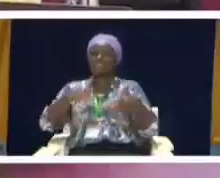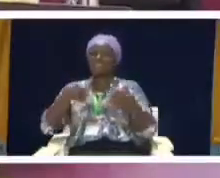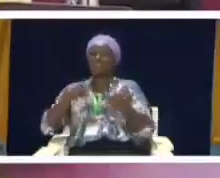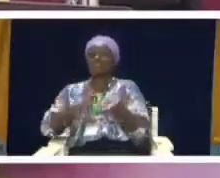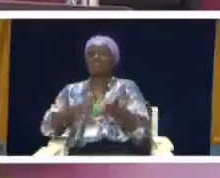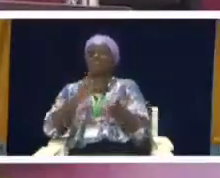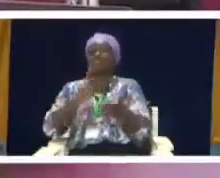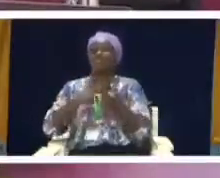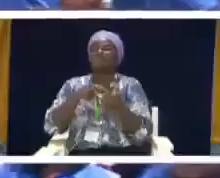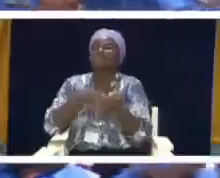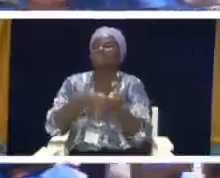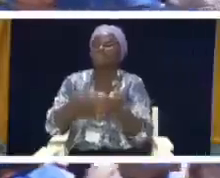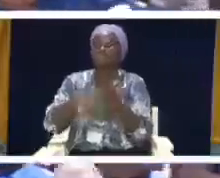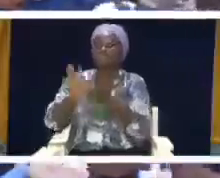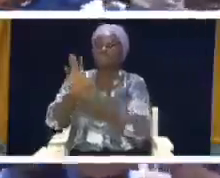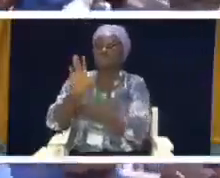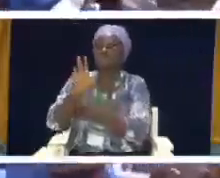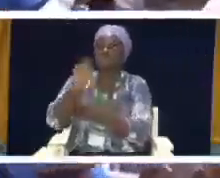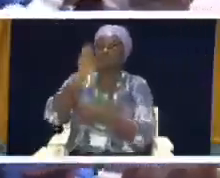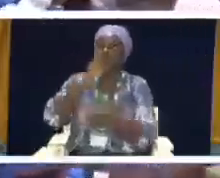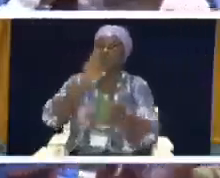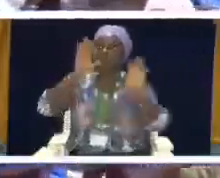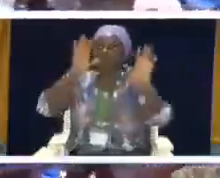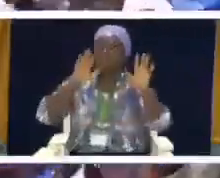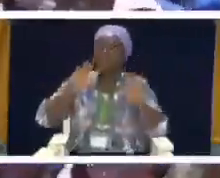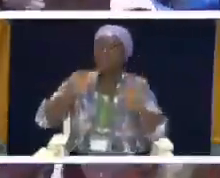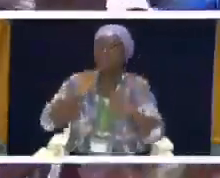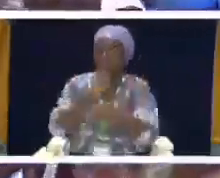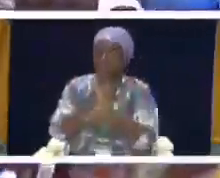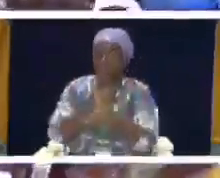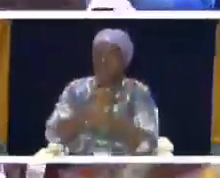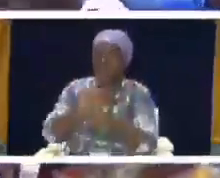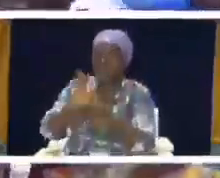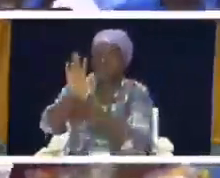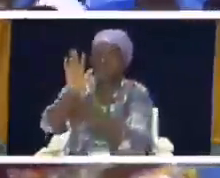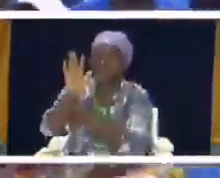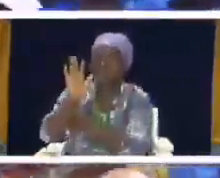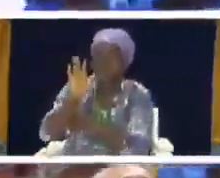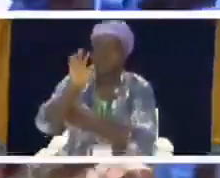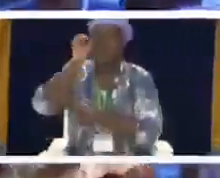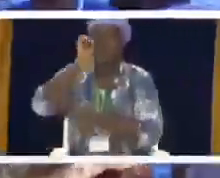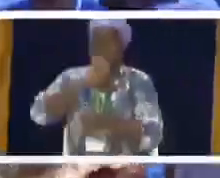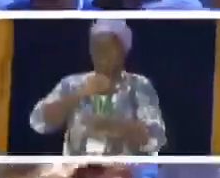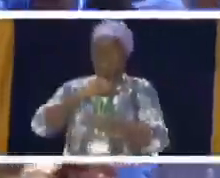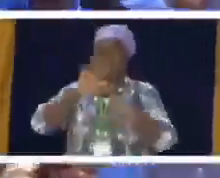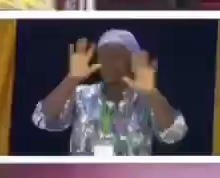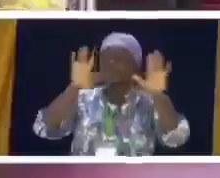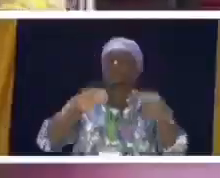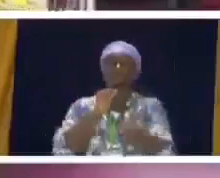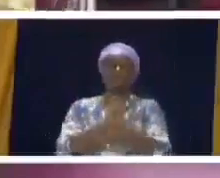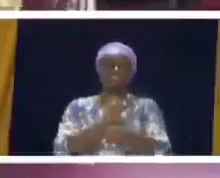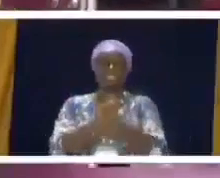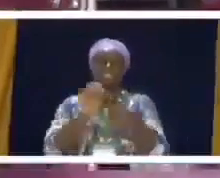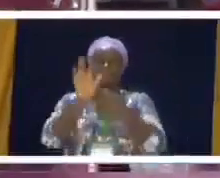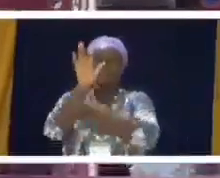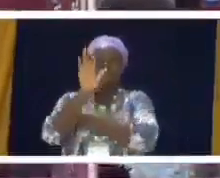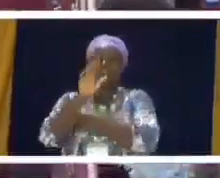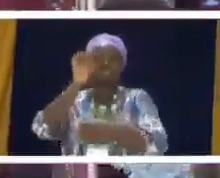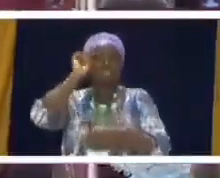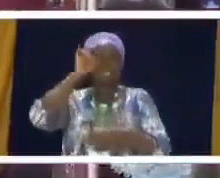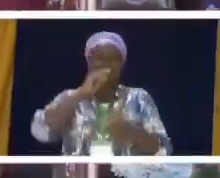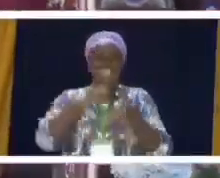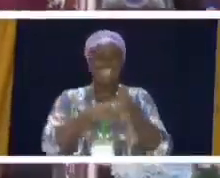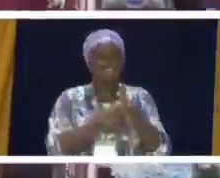are a miracle working God. He's a miracle working God. He's the